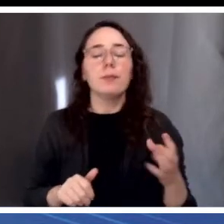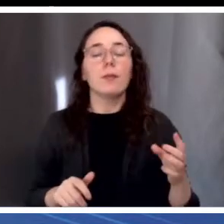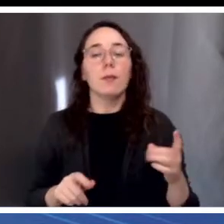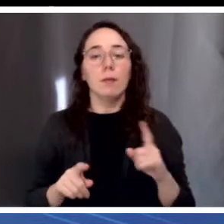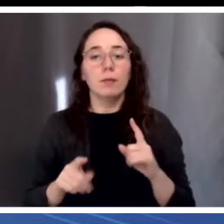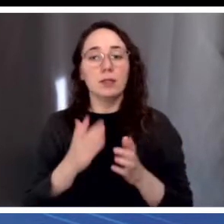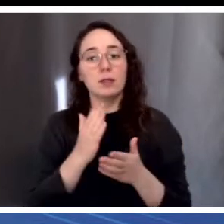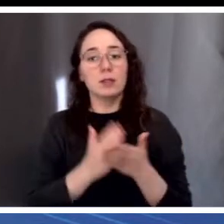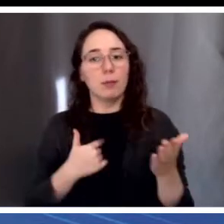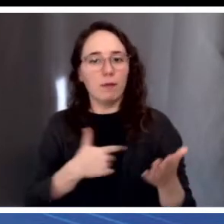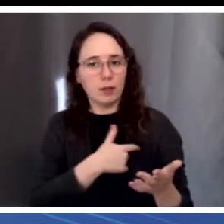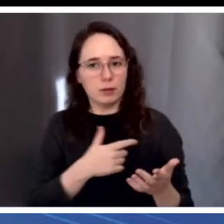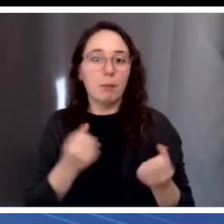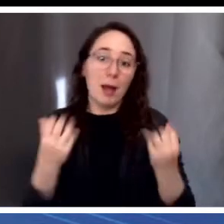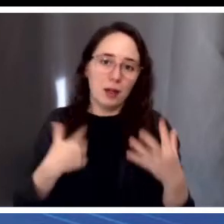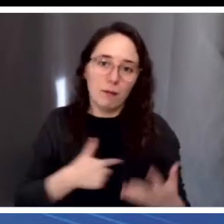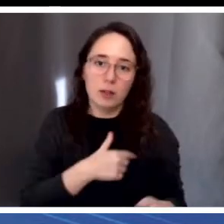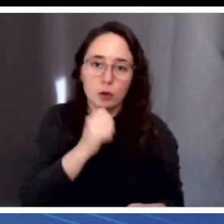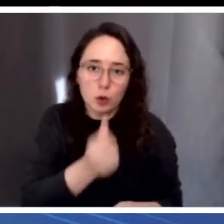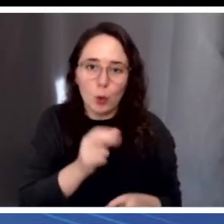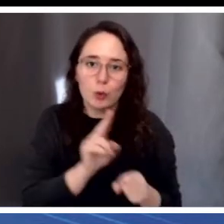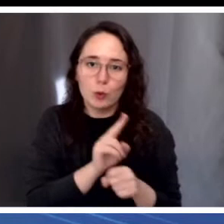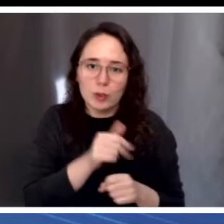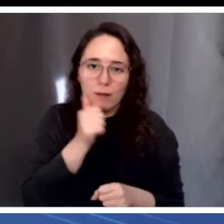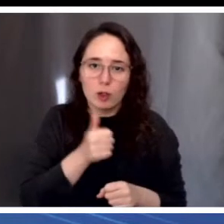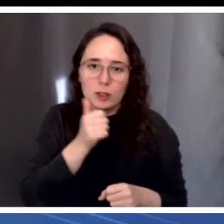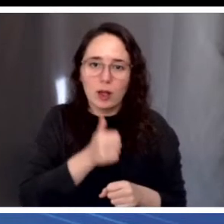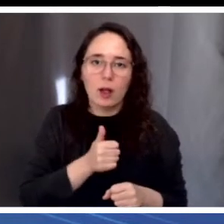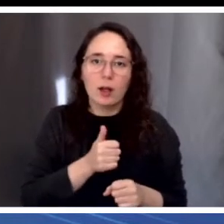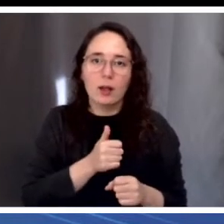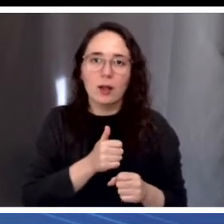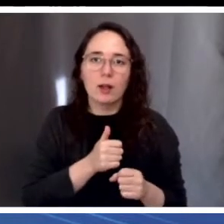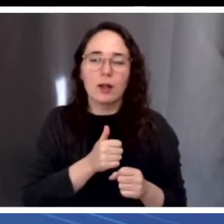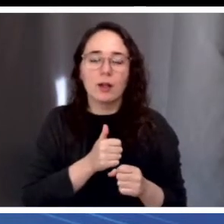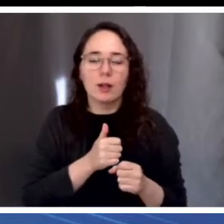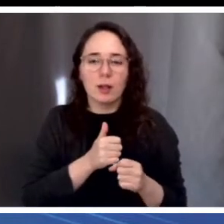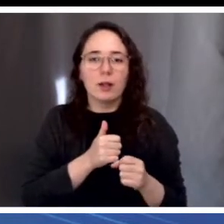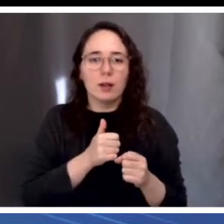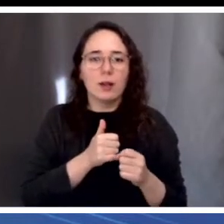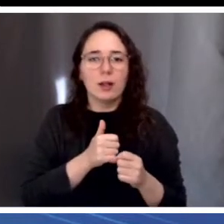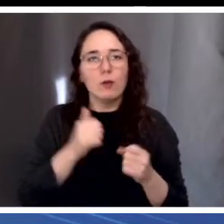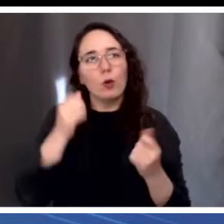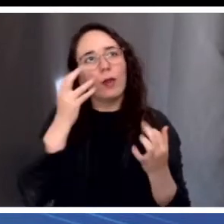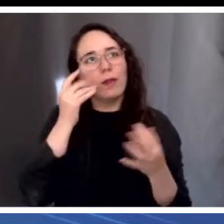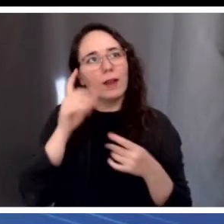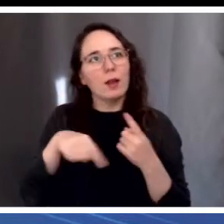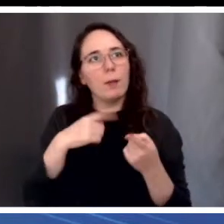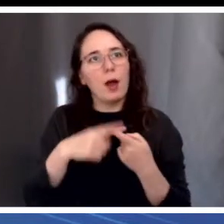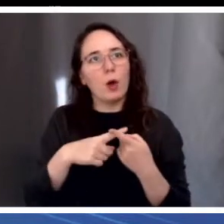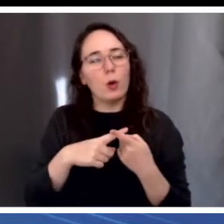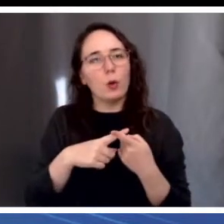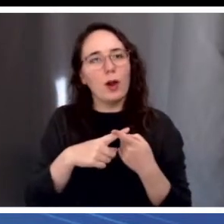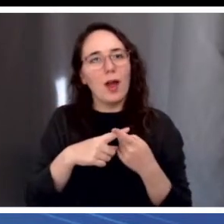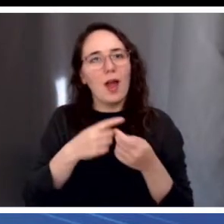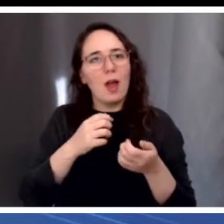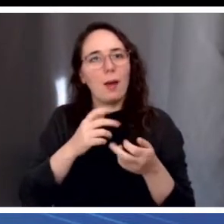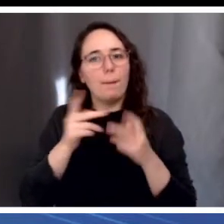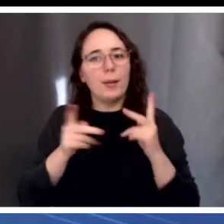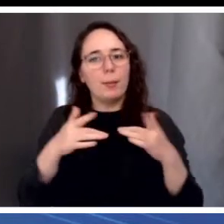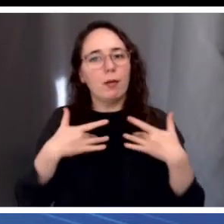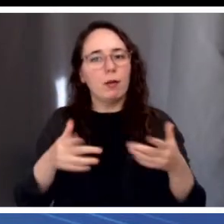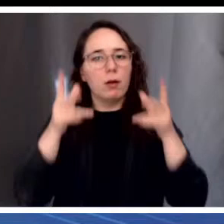consuming visual content if you are blind or low vision and the